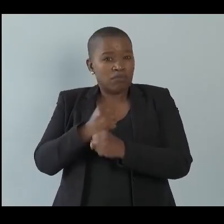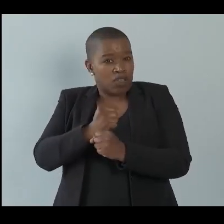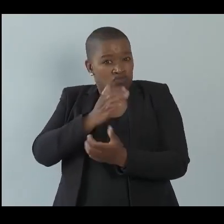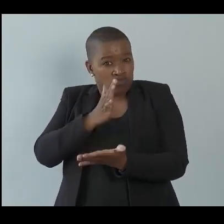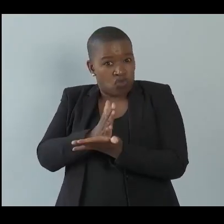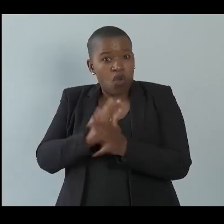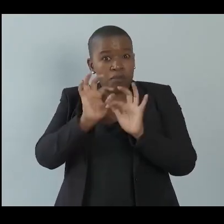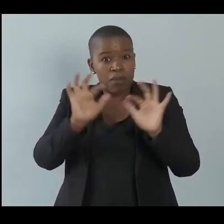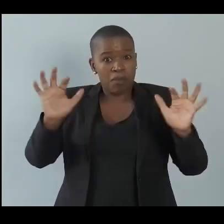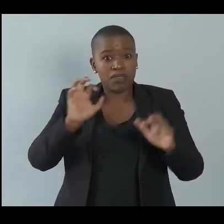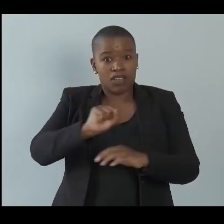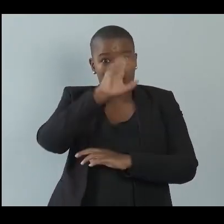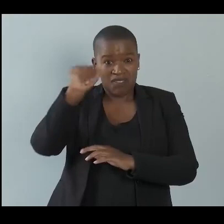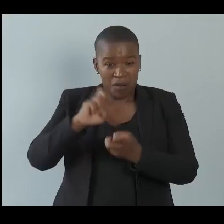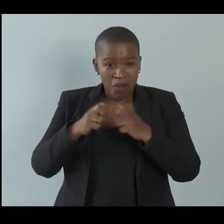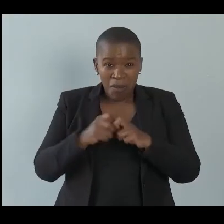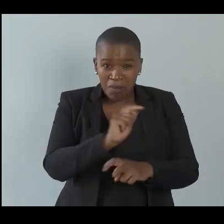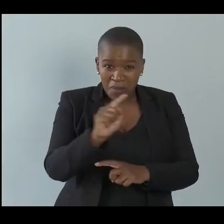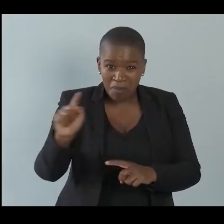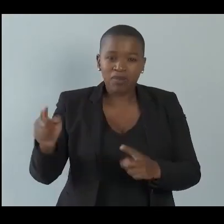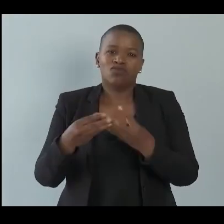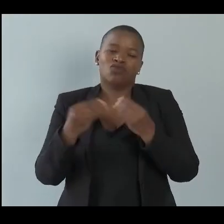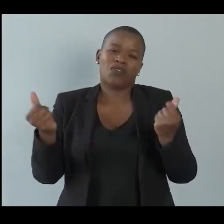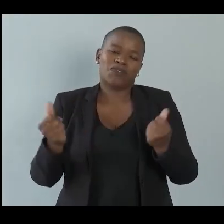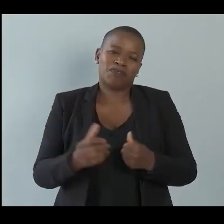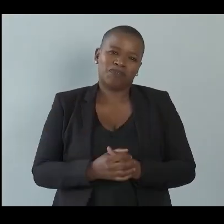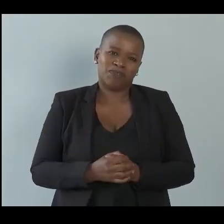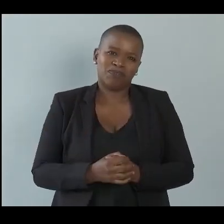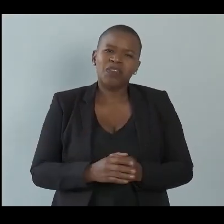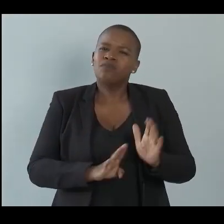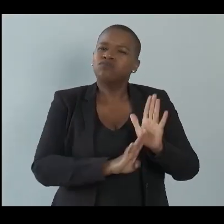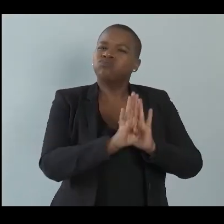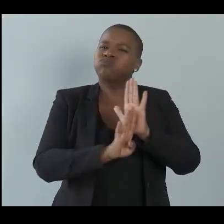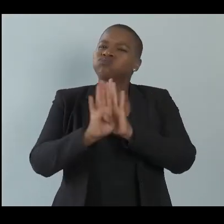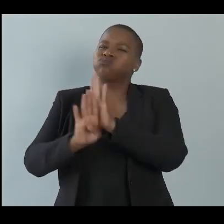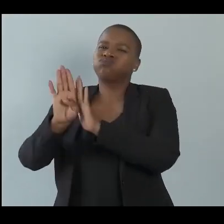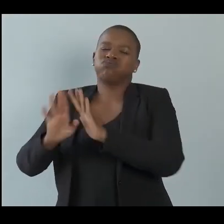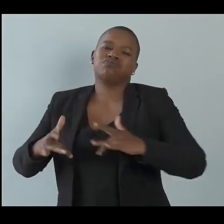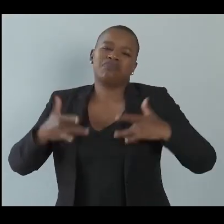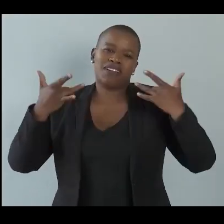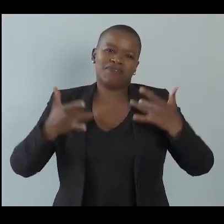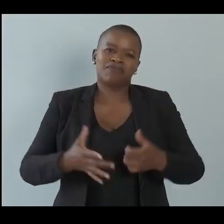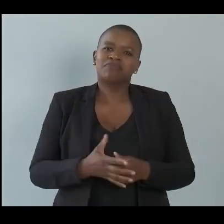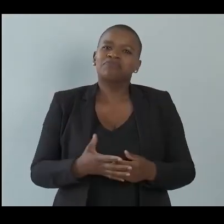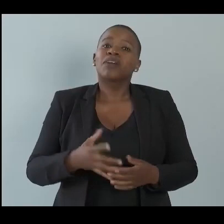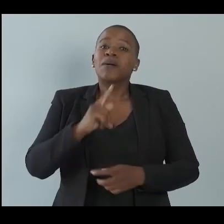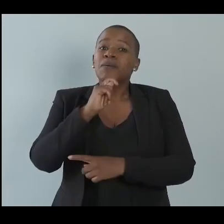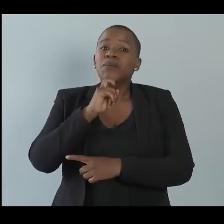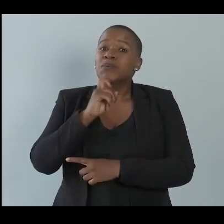tackle real-world challenges and enhance our nation. We use technology to transform